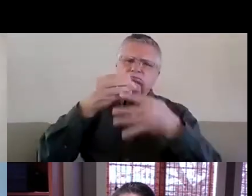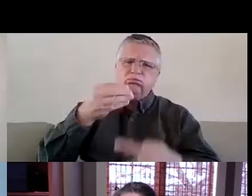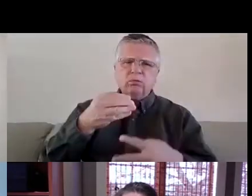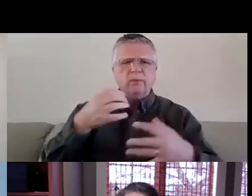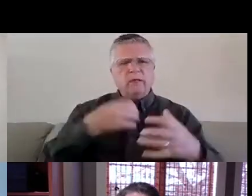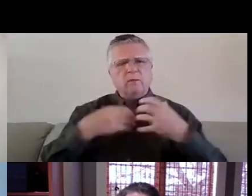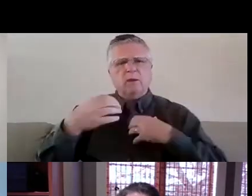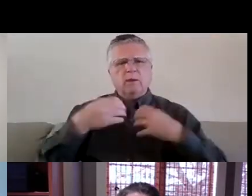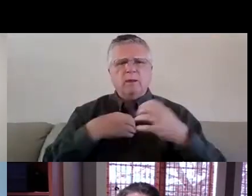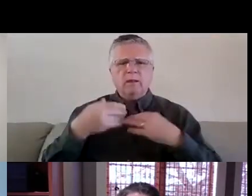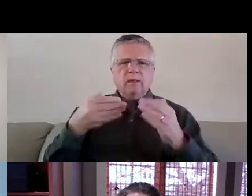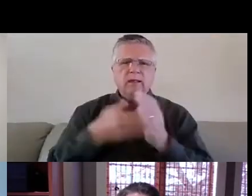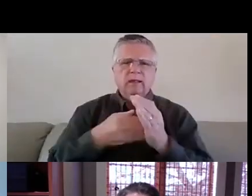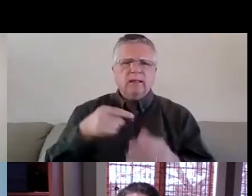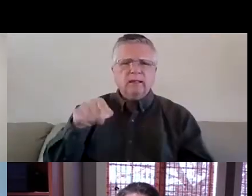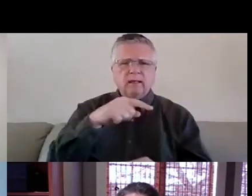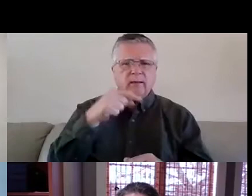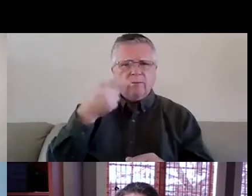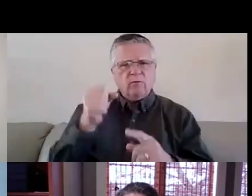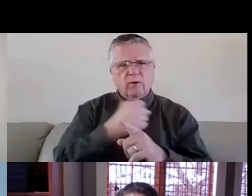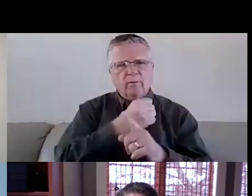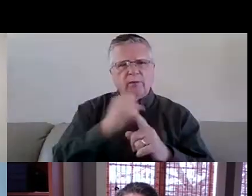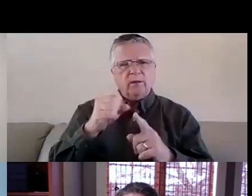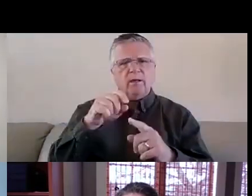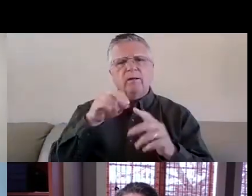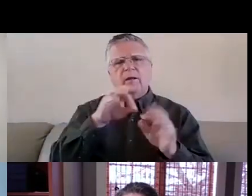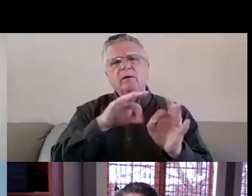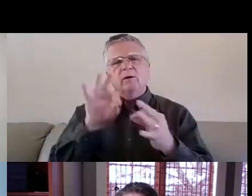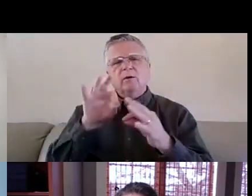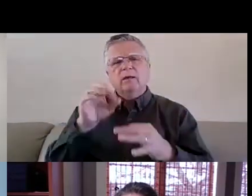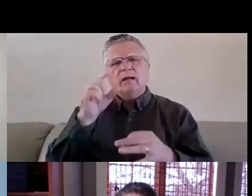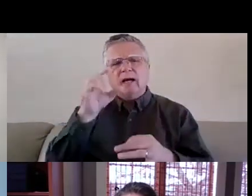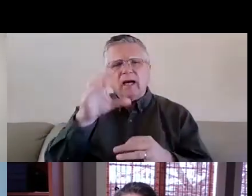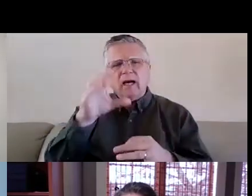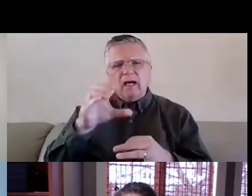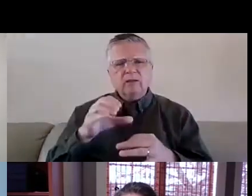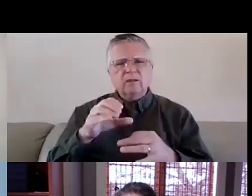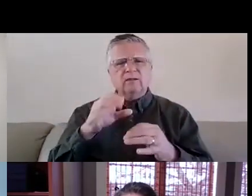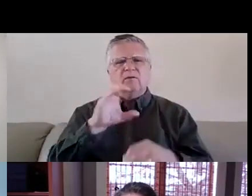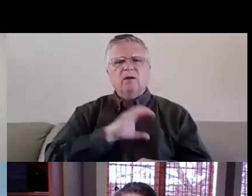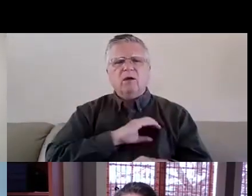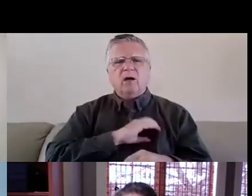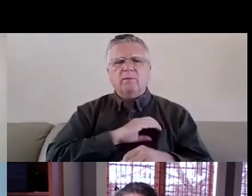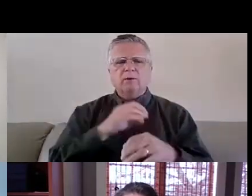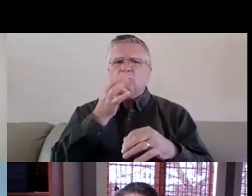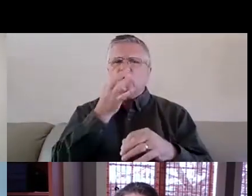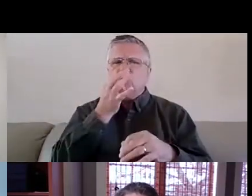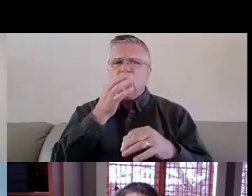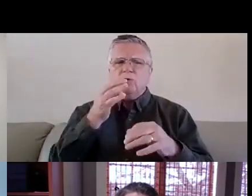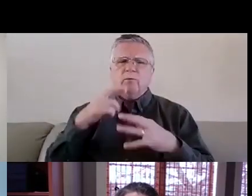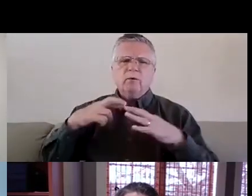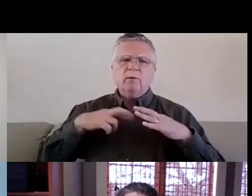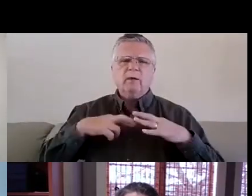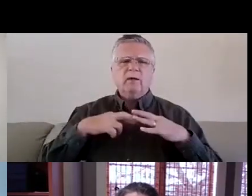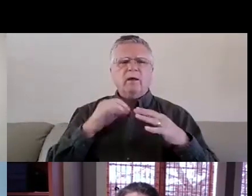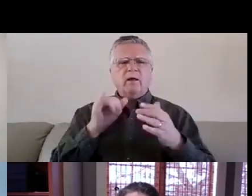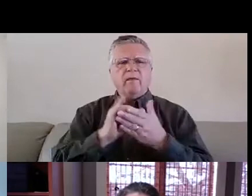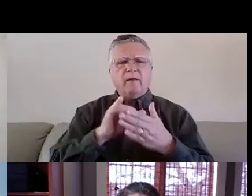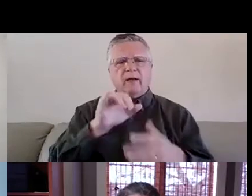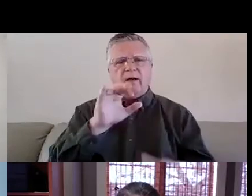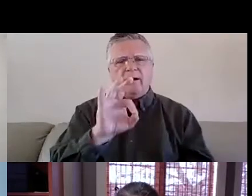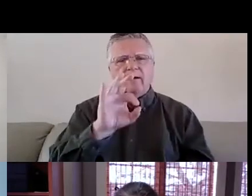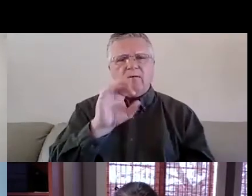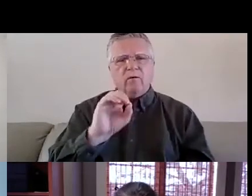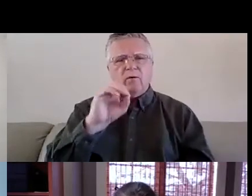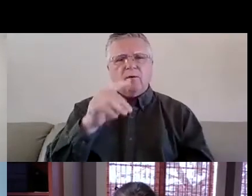complaints against them for abuse. Then you can look at the hundreds of cops who are up to retirement, which, as the Fraternal Order of Police threatened, were